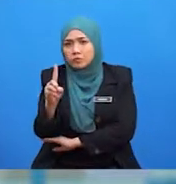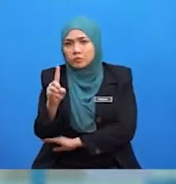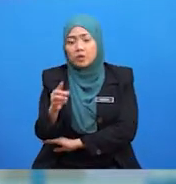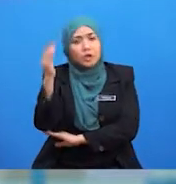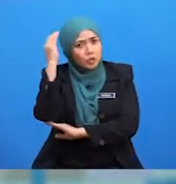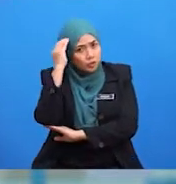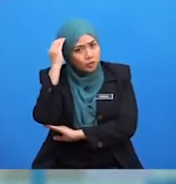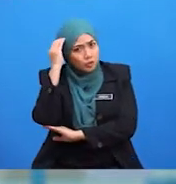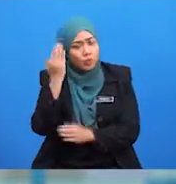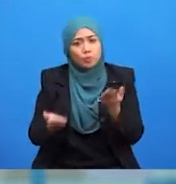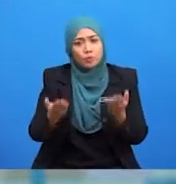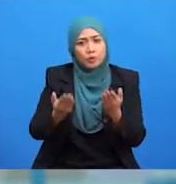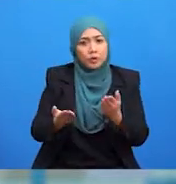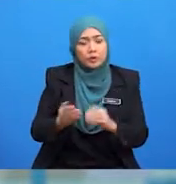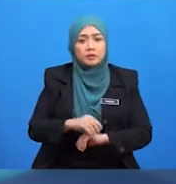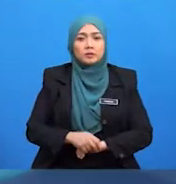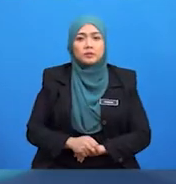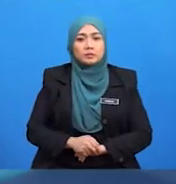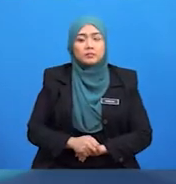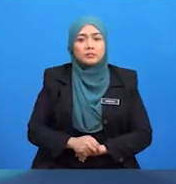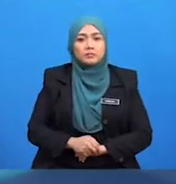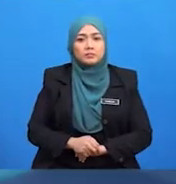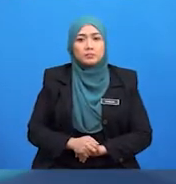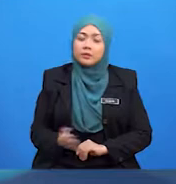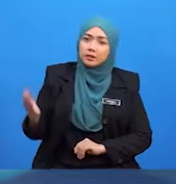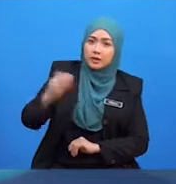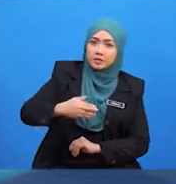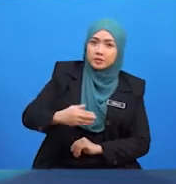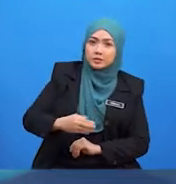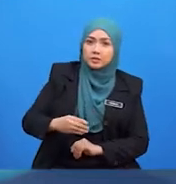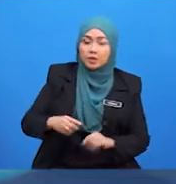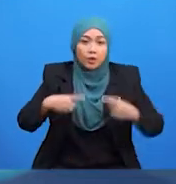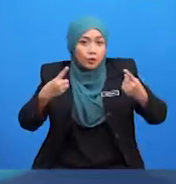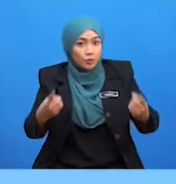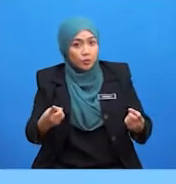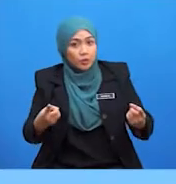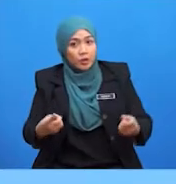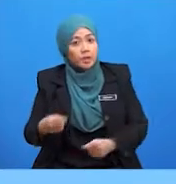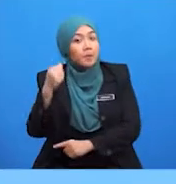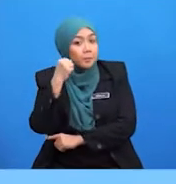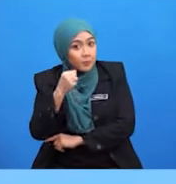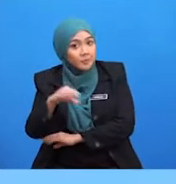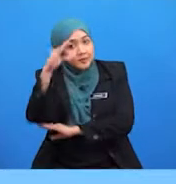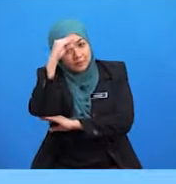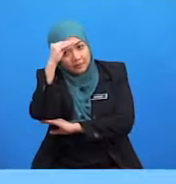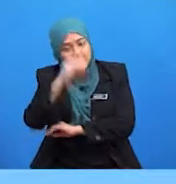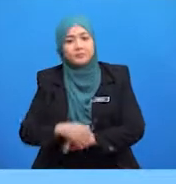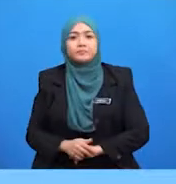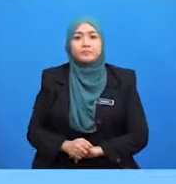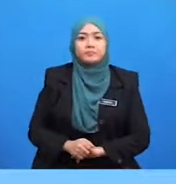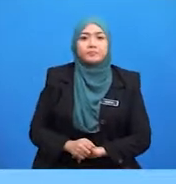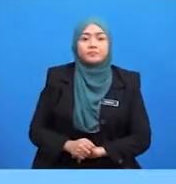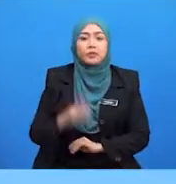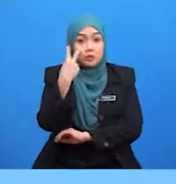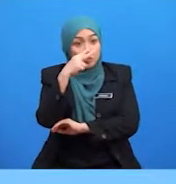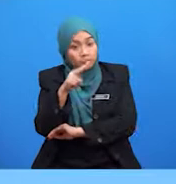have actually heard of before. Let's go. Let's discover, boys and girls. Firstly, the